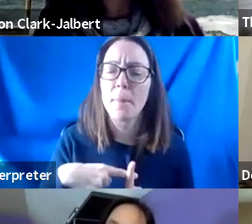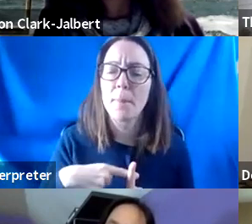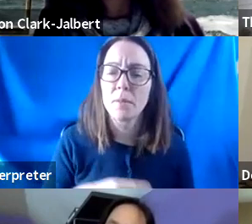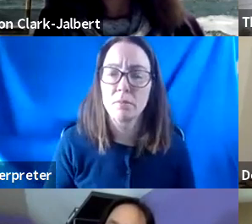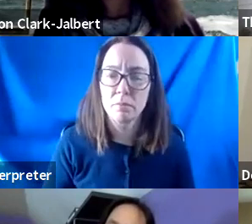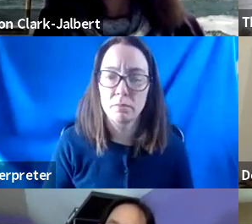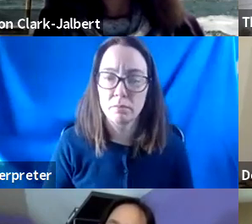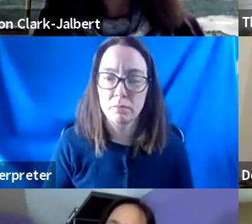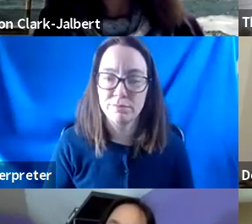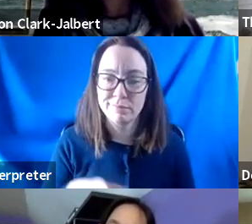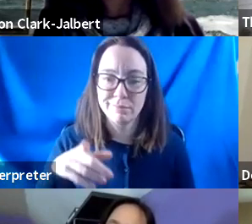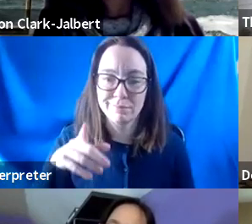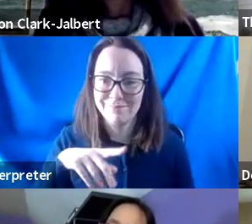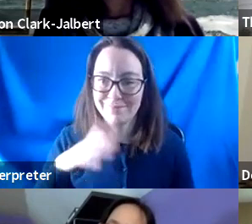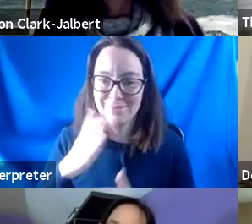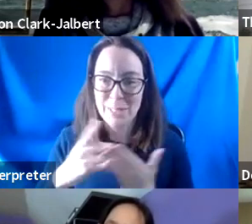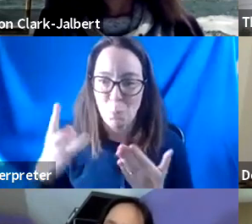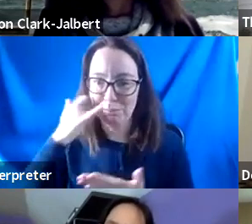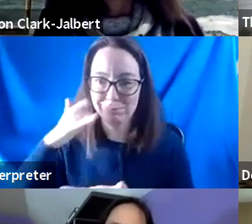Sorry.